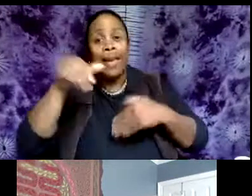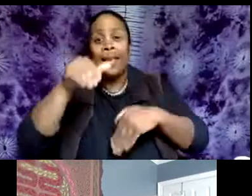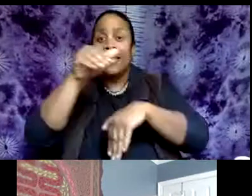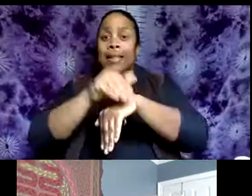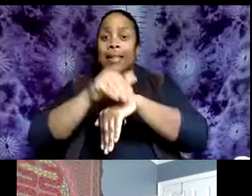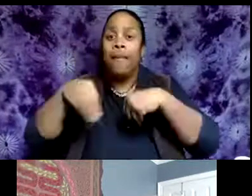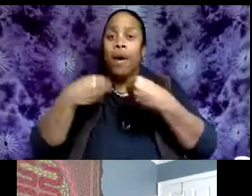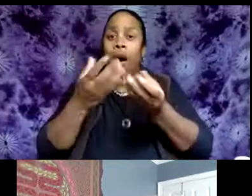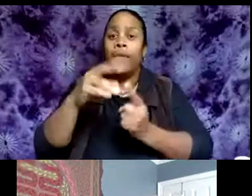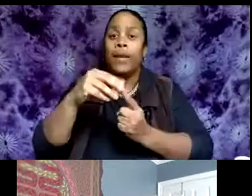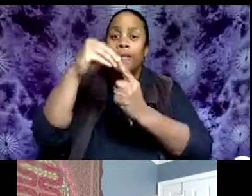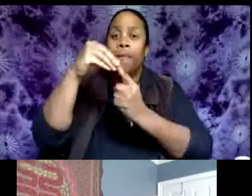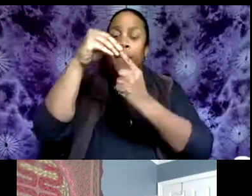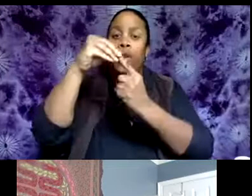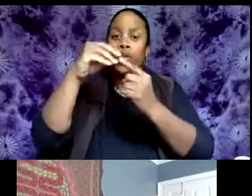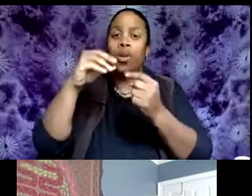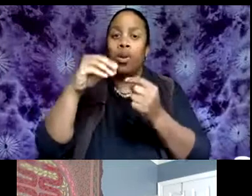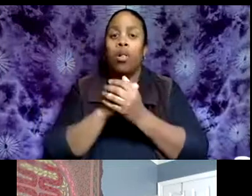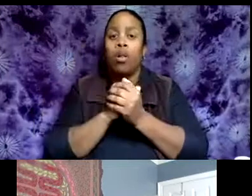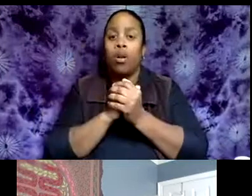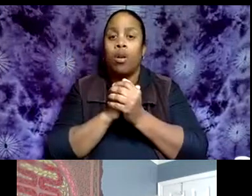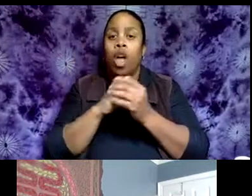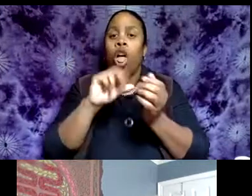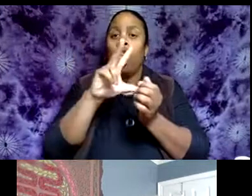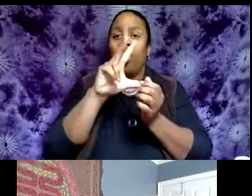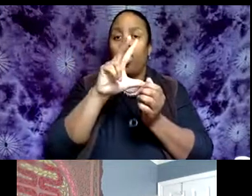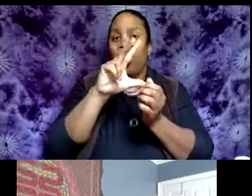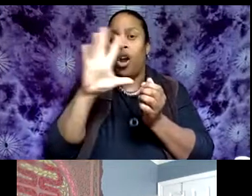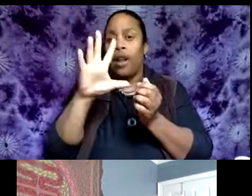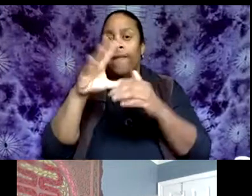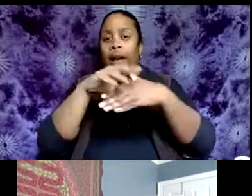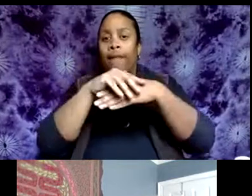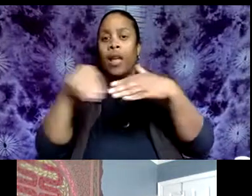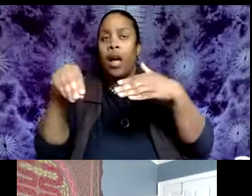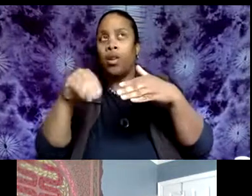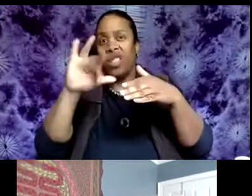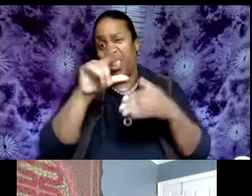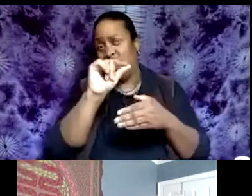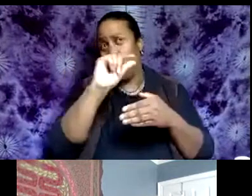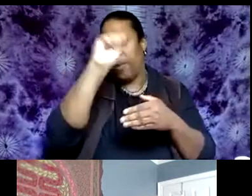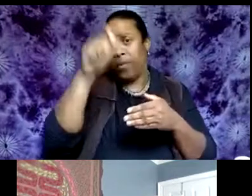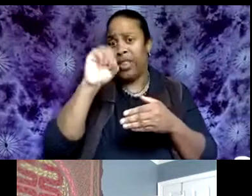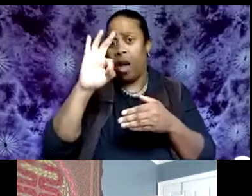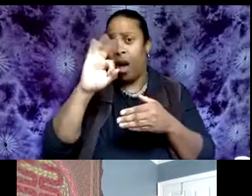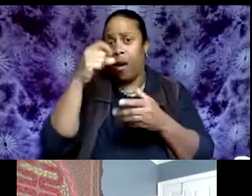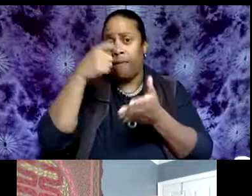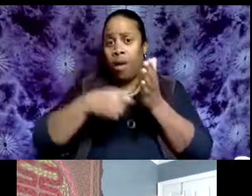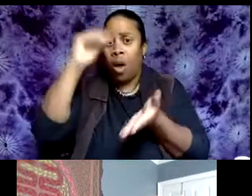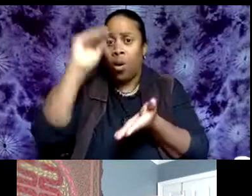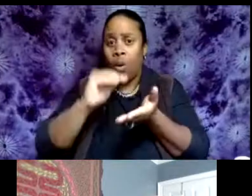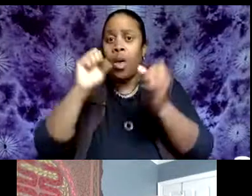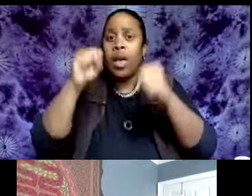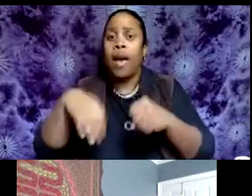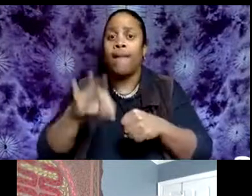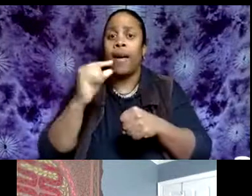on my intake sessions. They will be $35, which is about 20% off. And you can find me at